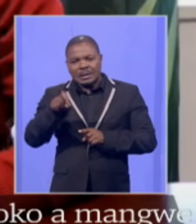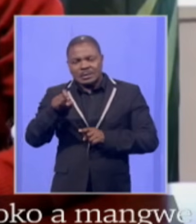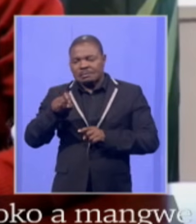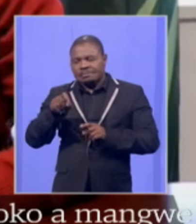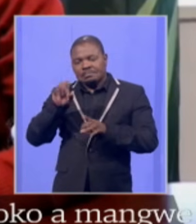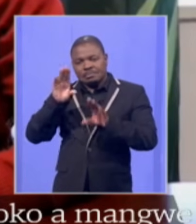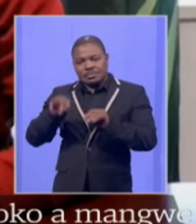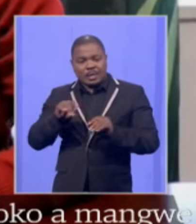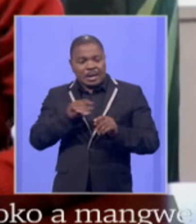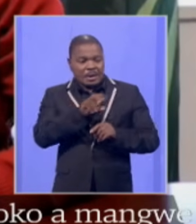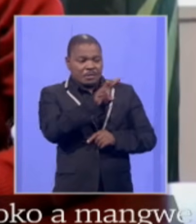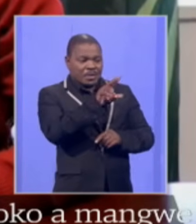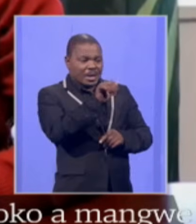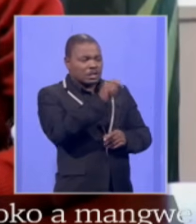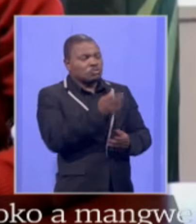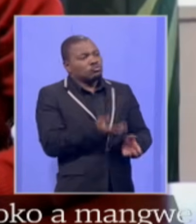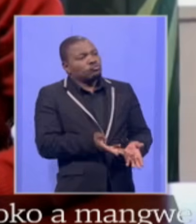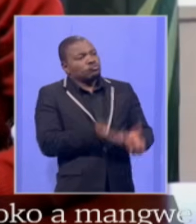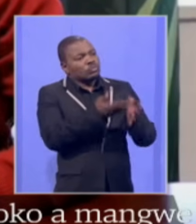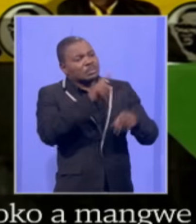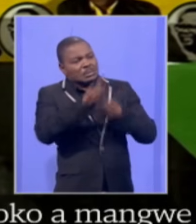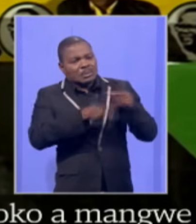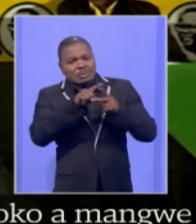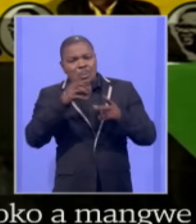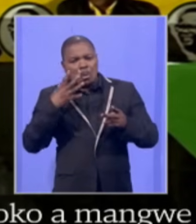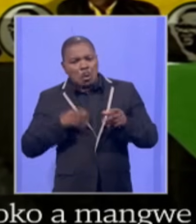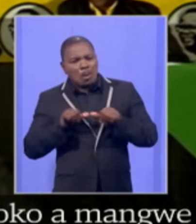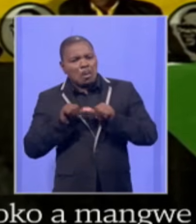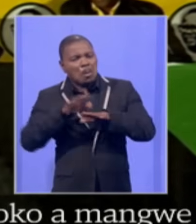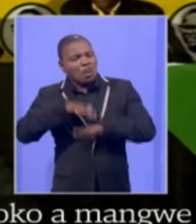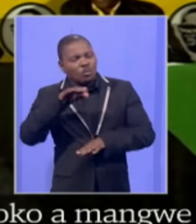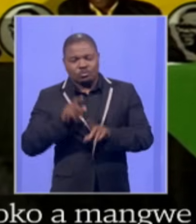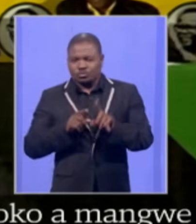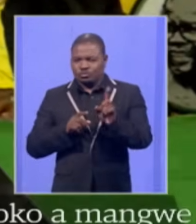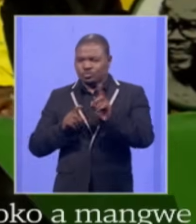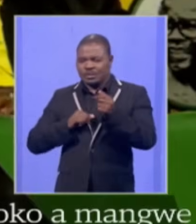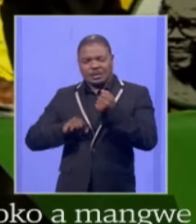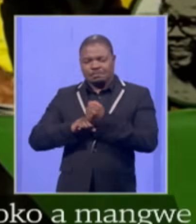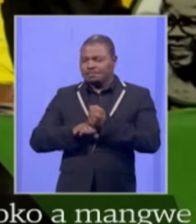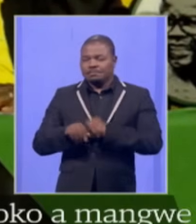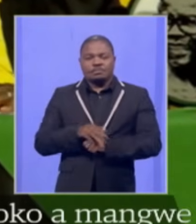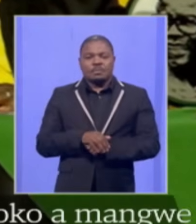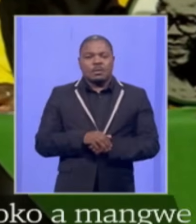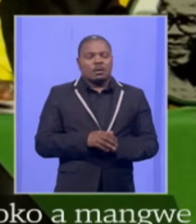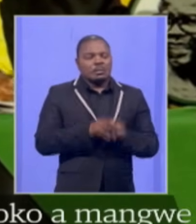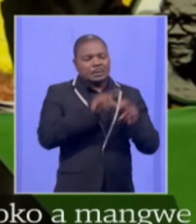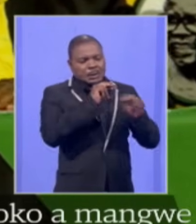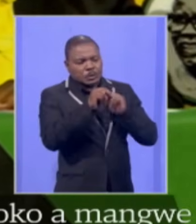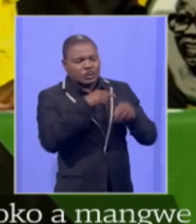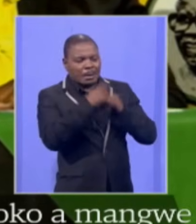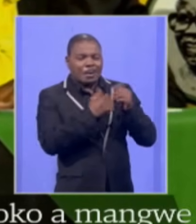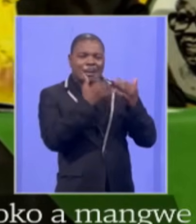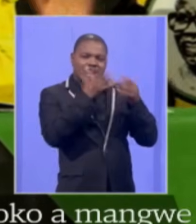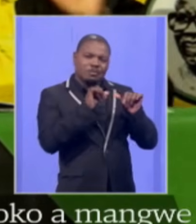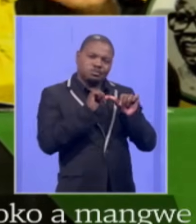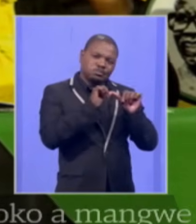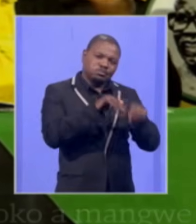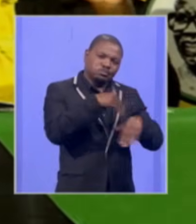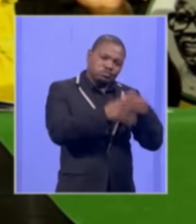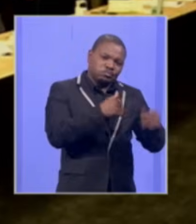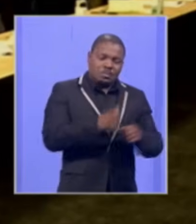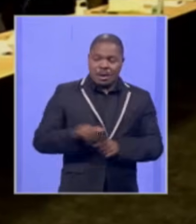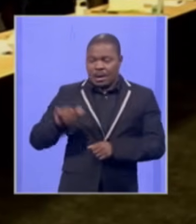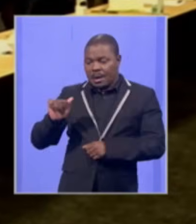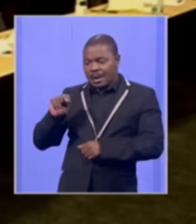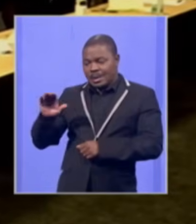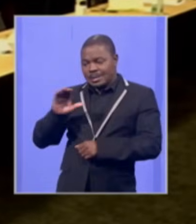a VAT hike that deepens poverty. Ditherisano tse di ka ga tekanyetsokabo di a tswelela, mme ANC e buisana